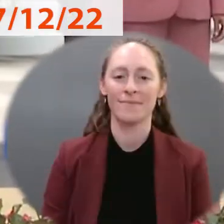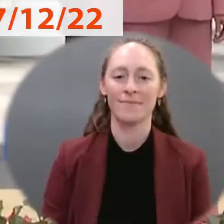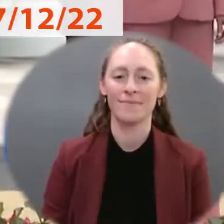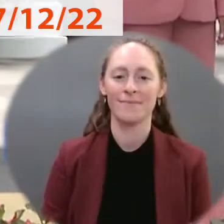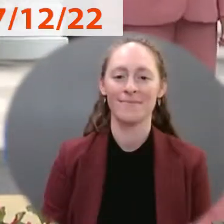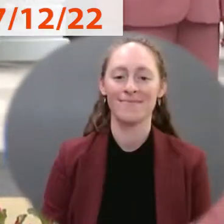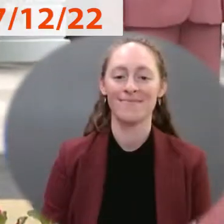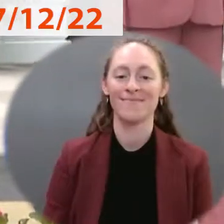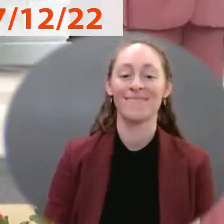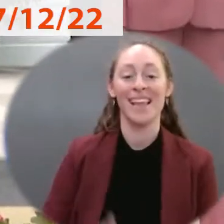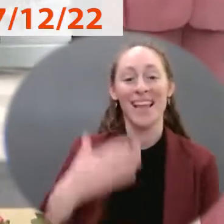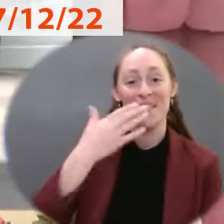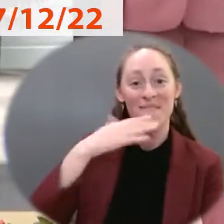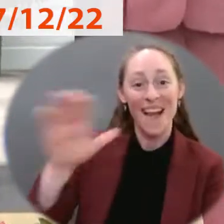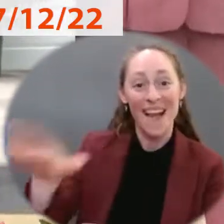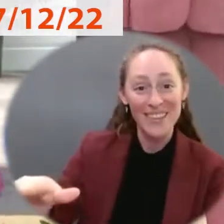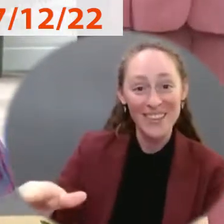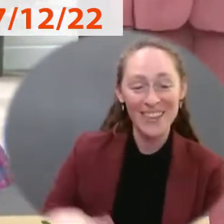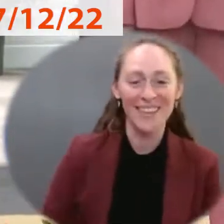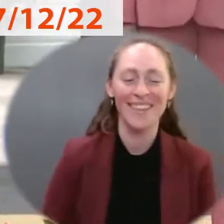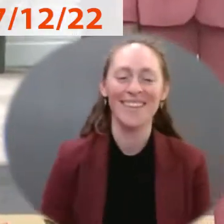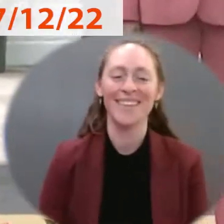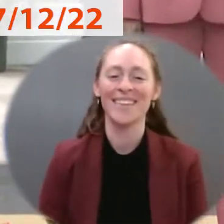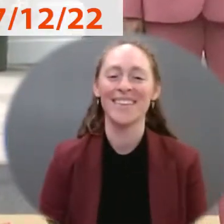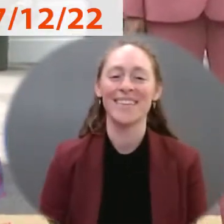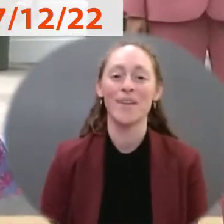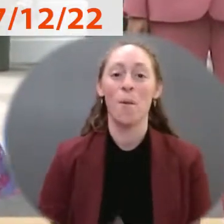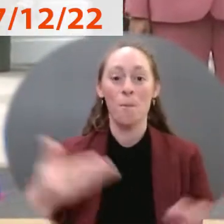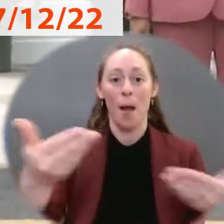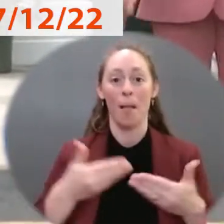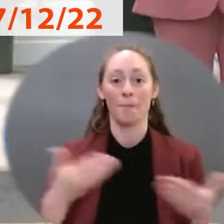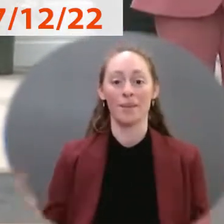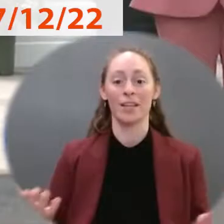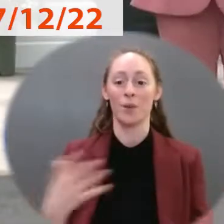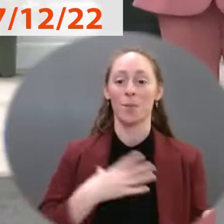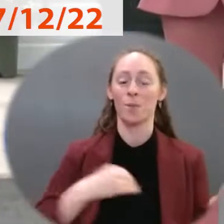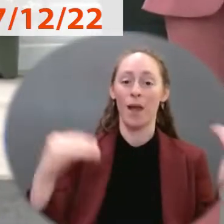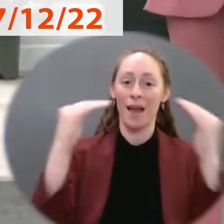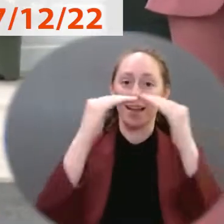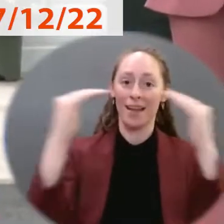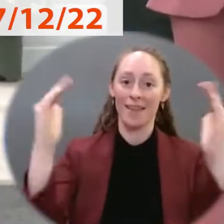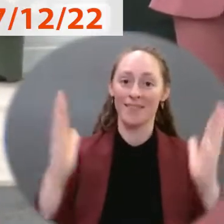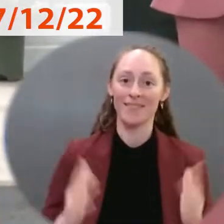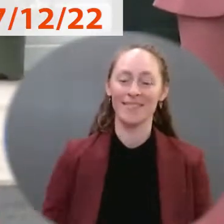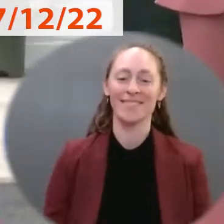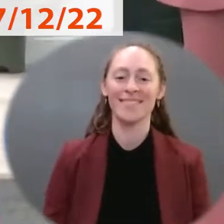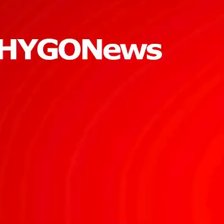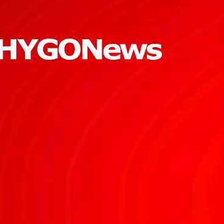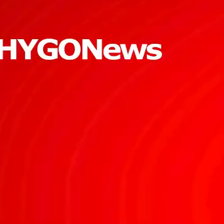Good afternoon and welcome to the White House.